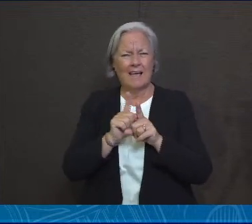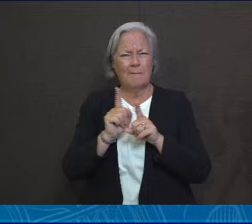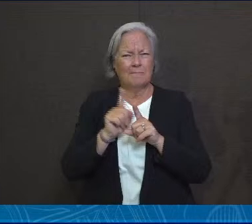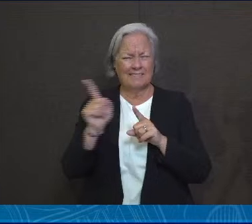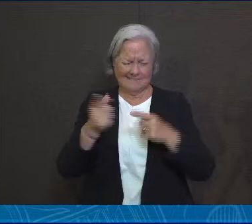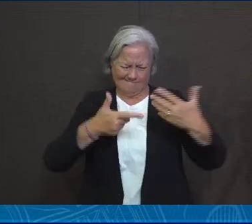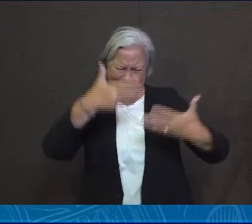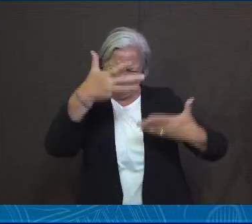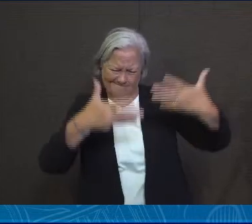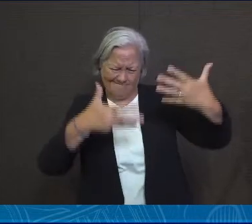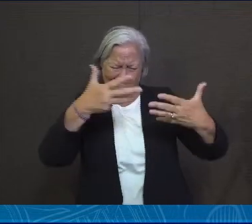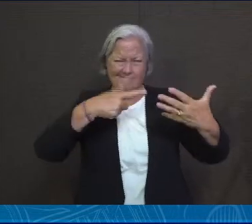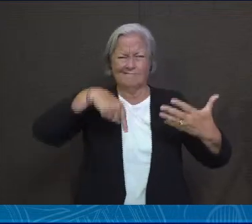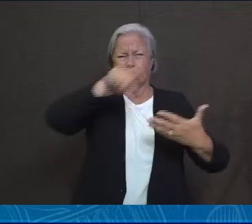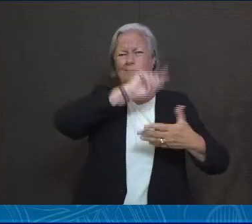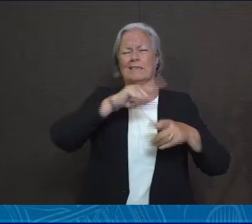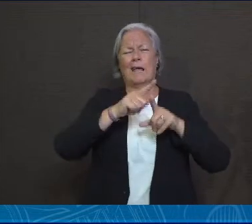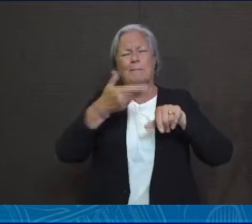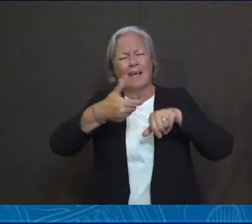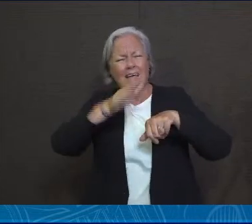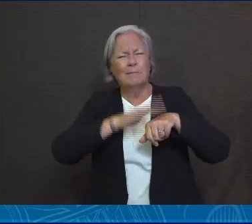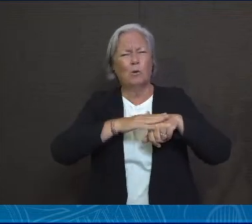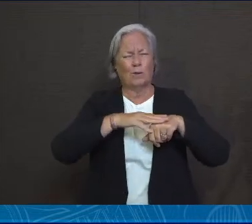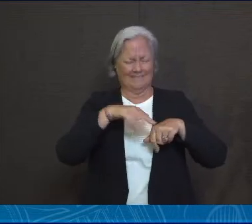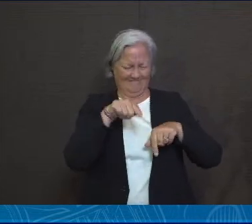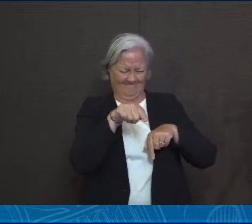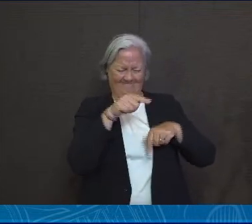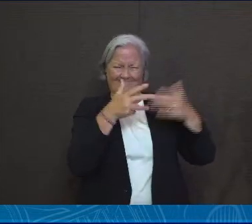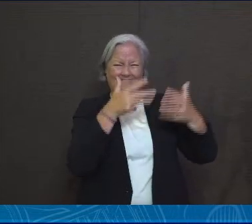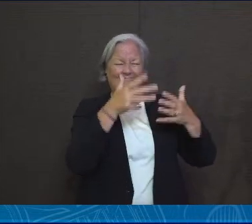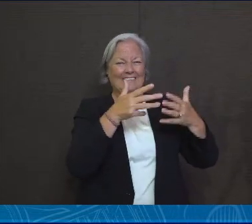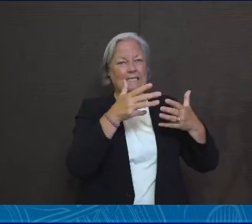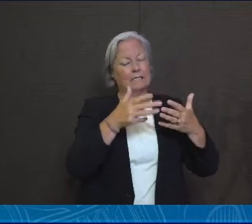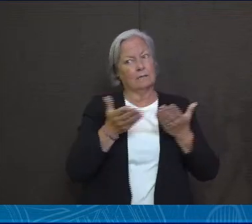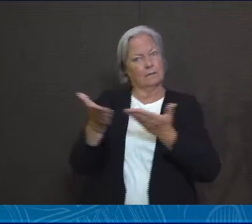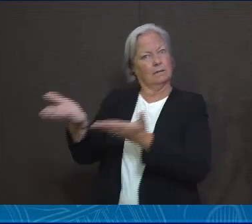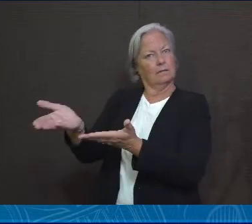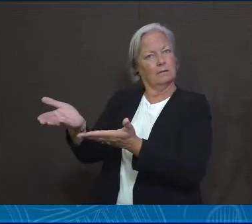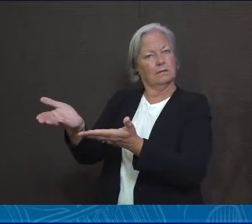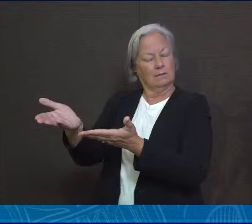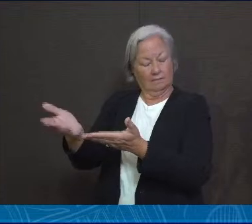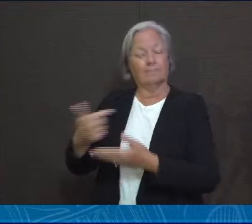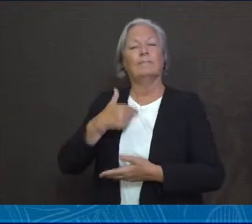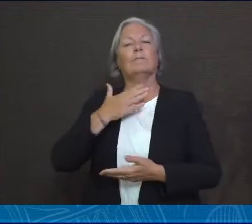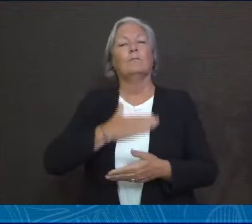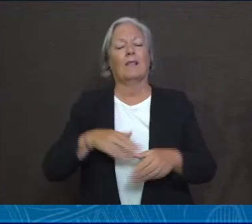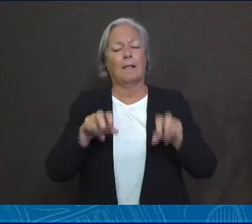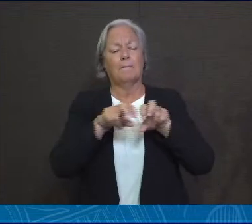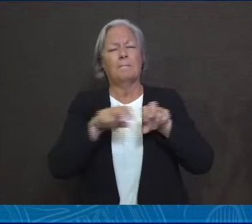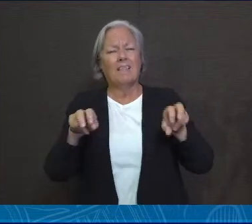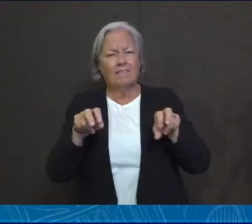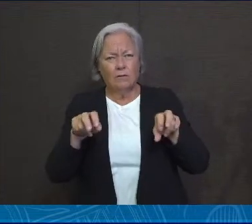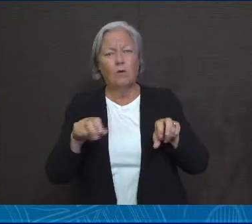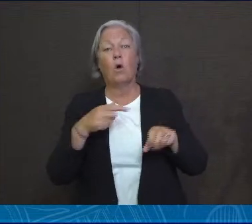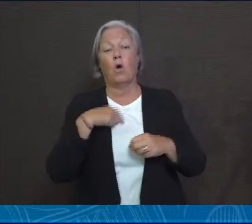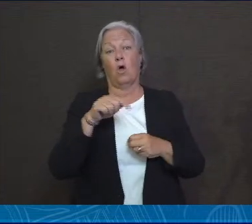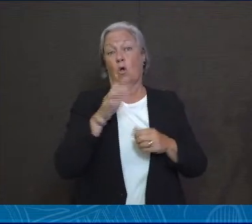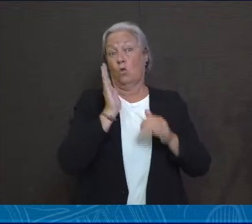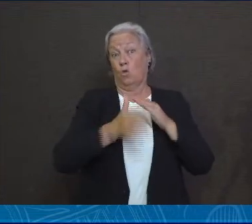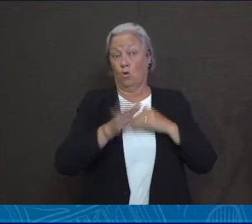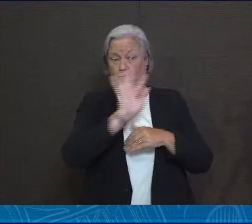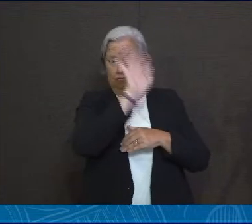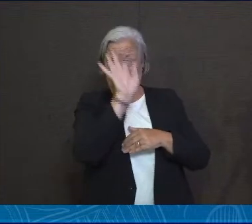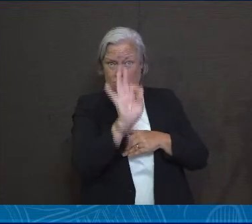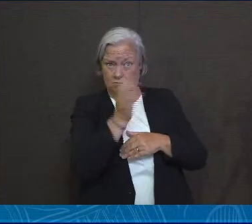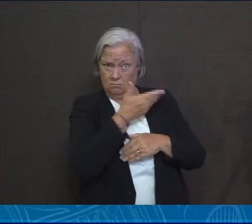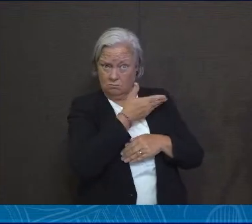sharing. Ladies and gentlemen, I will now ask the panel members a final round of questions before